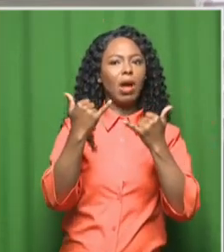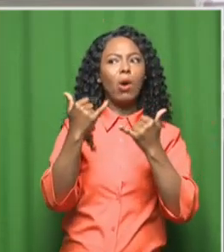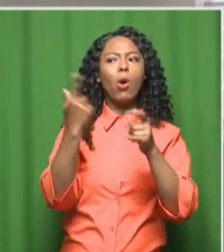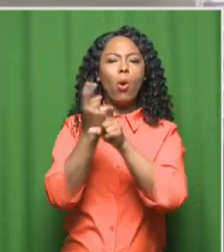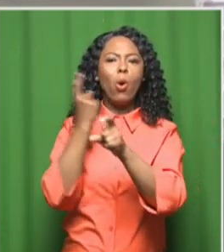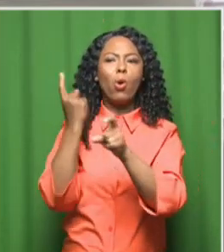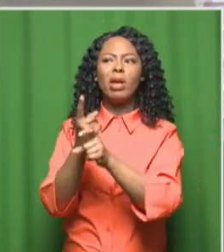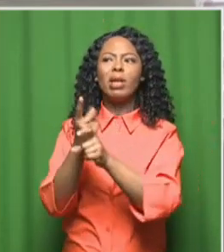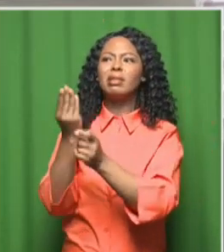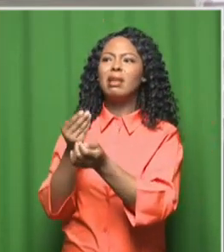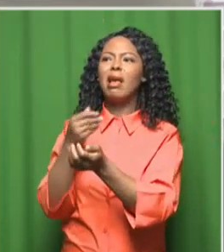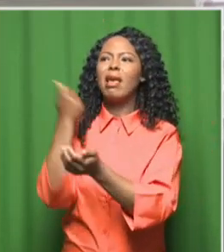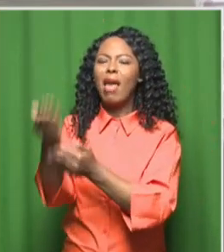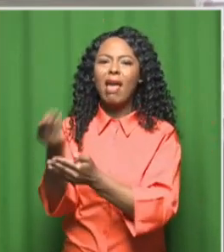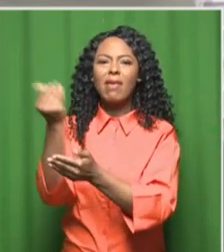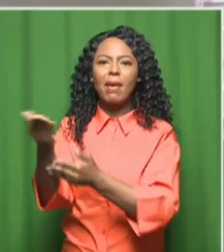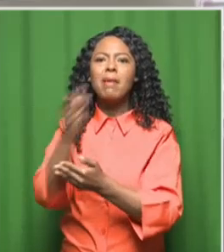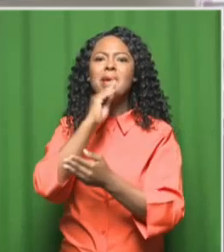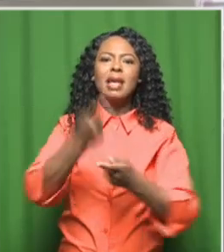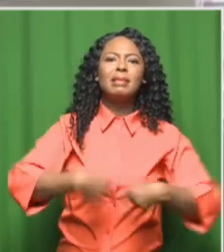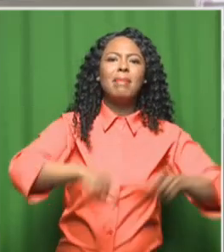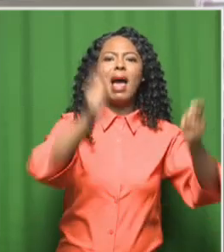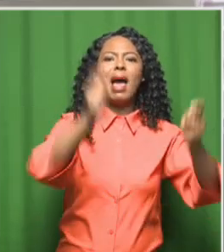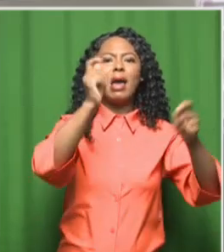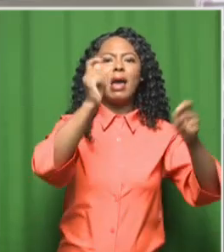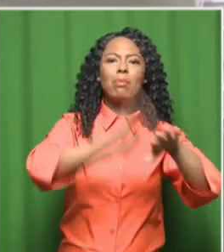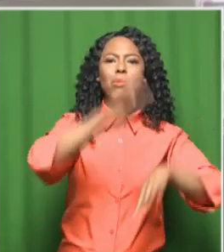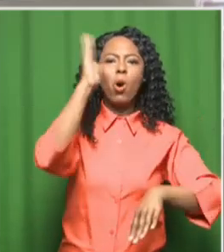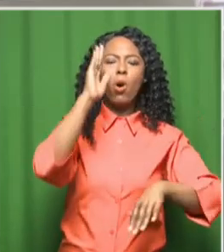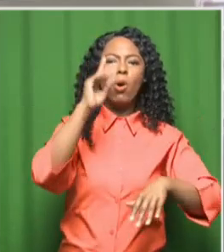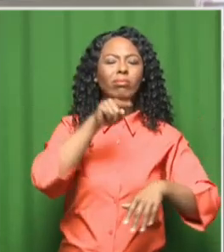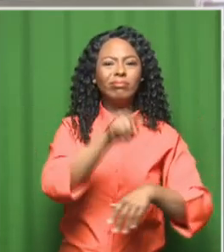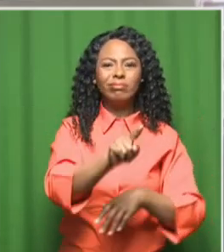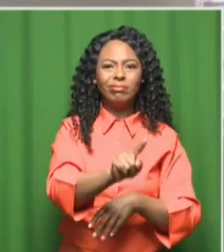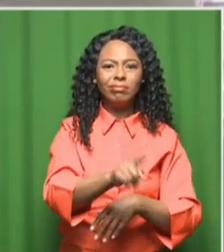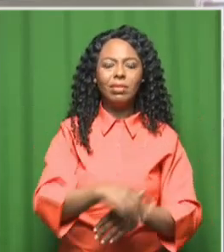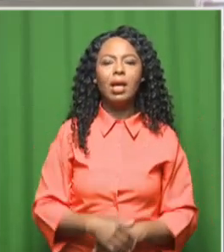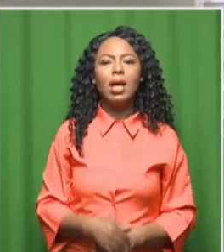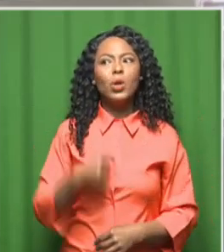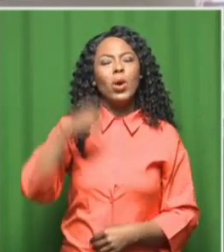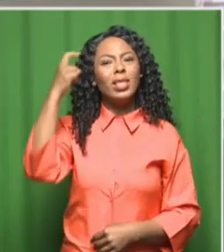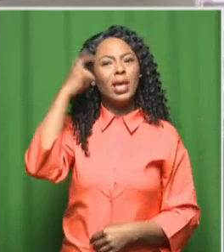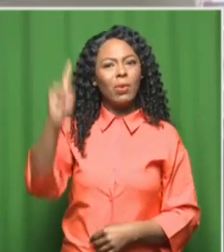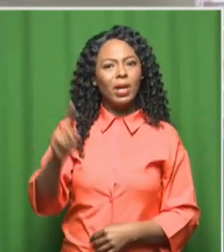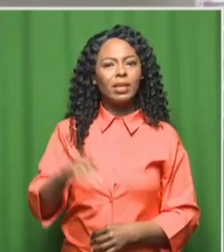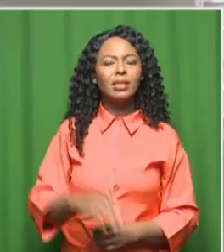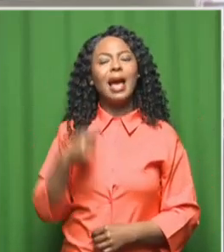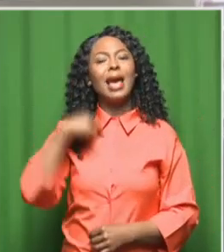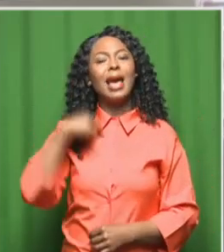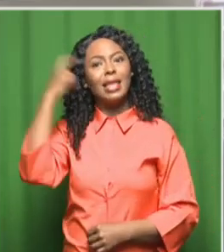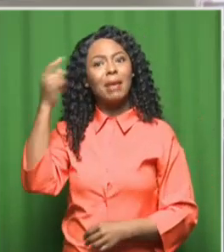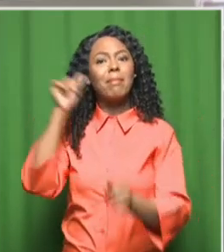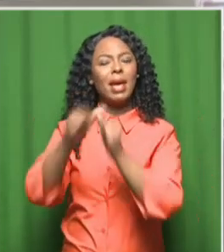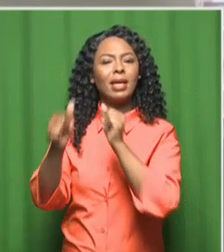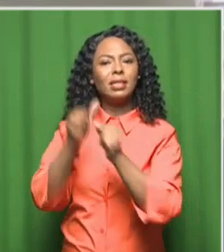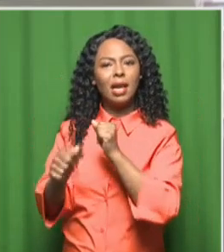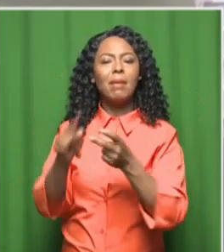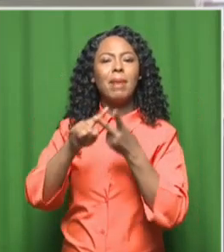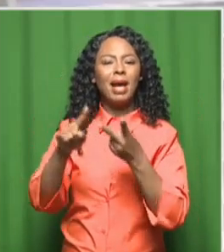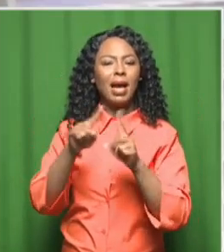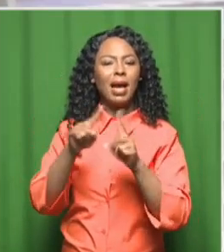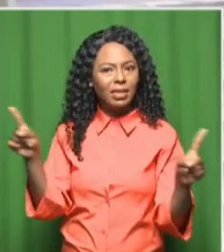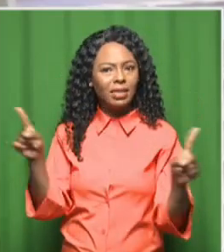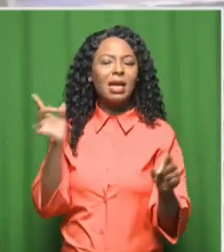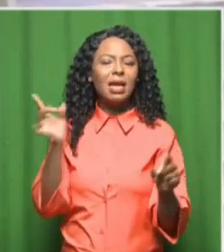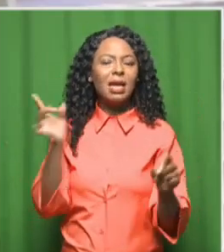What's your take on that? Well, again, unfortunately, that's great and fantastic in theory, but we just do